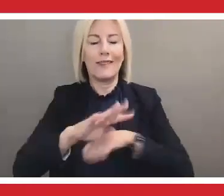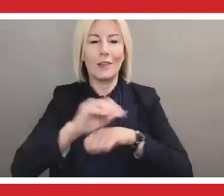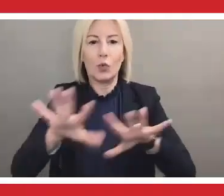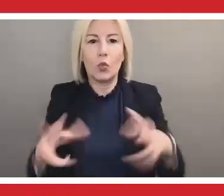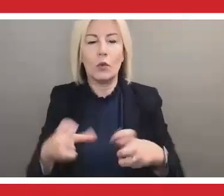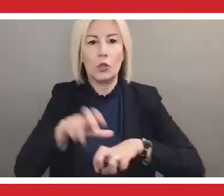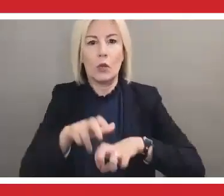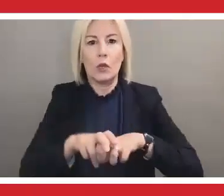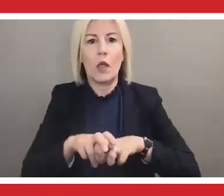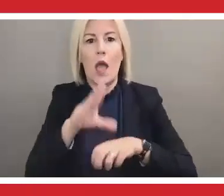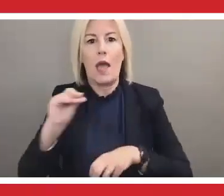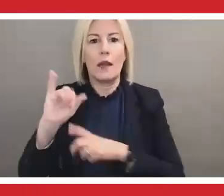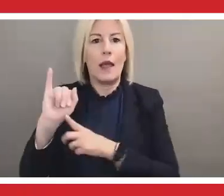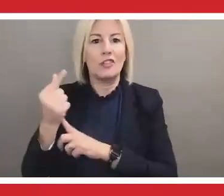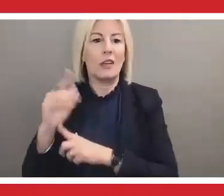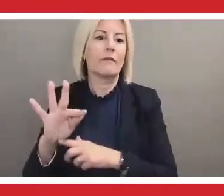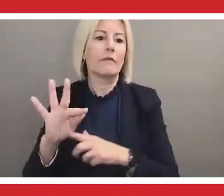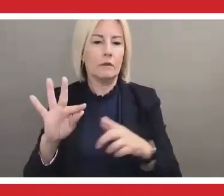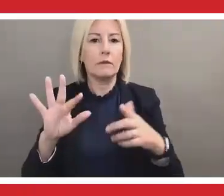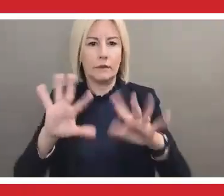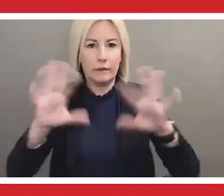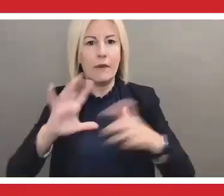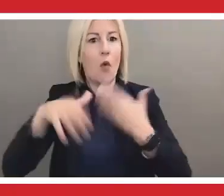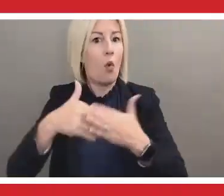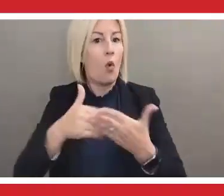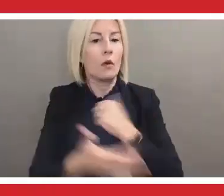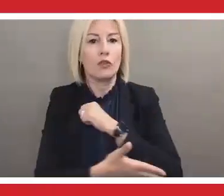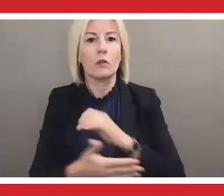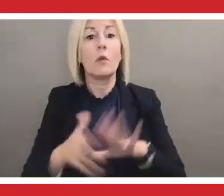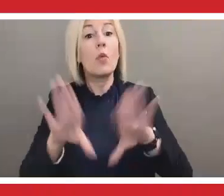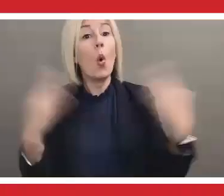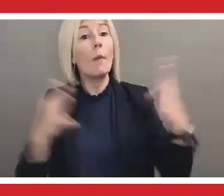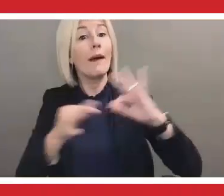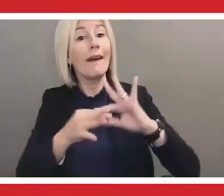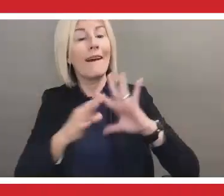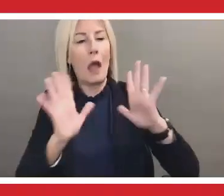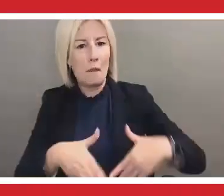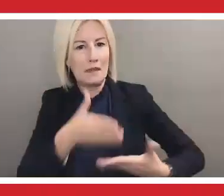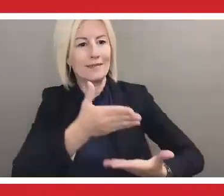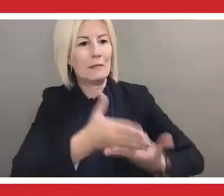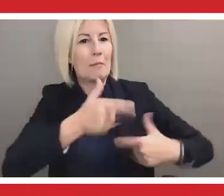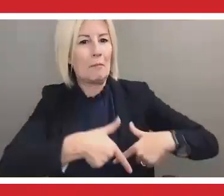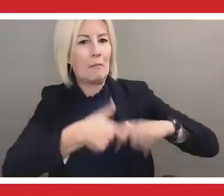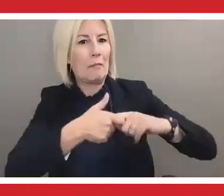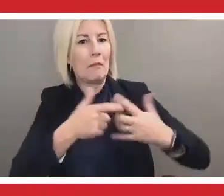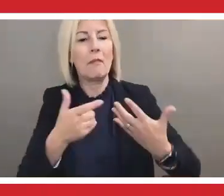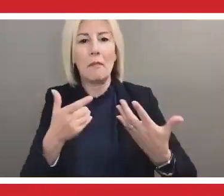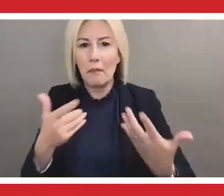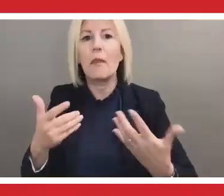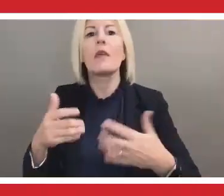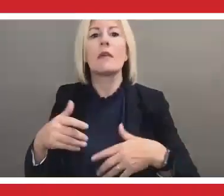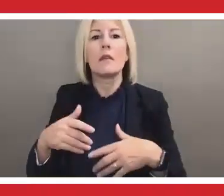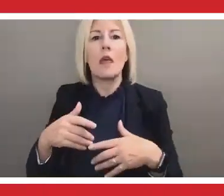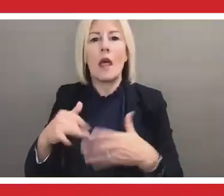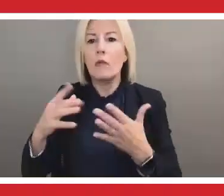annual IGF host countries. With this opening remark, I will stop here and let you explore further the discussion